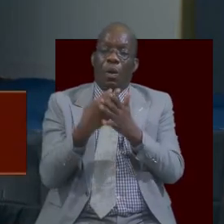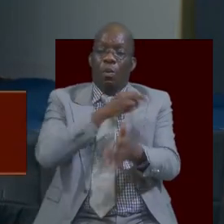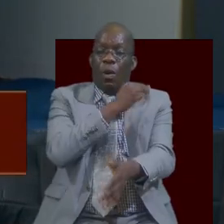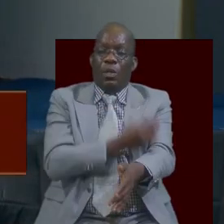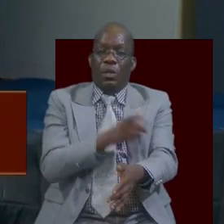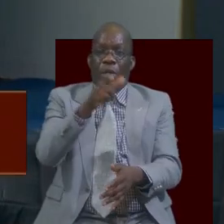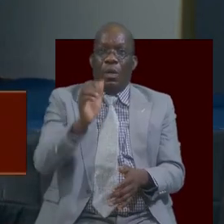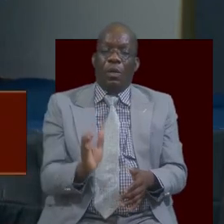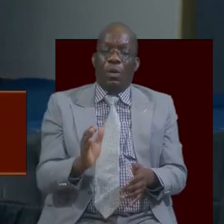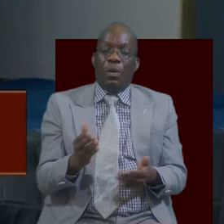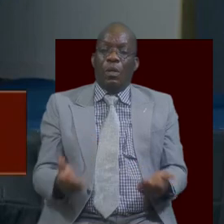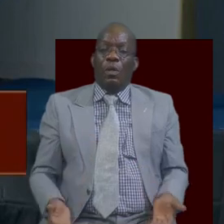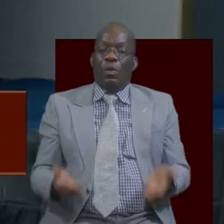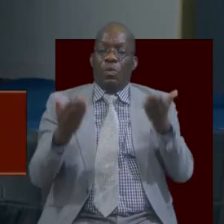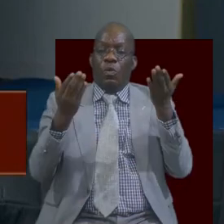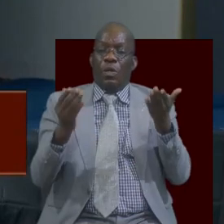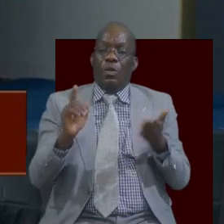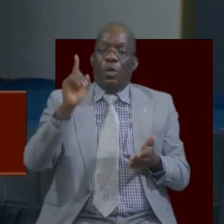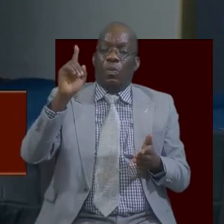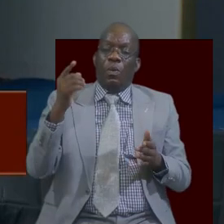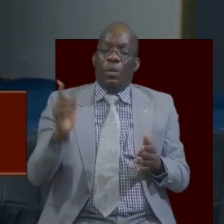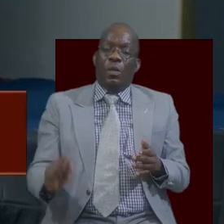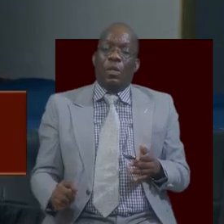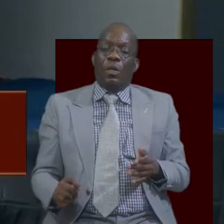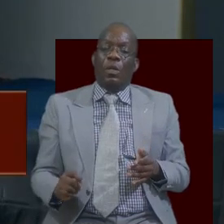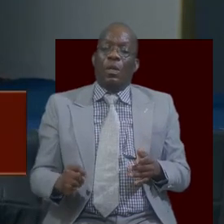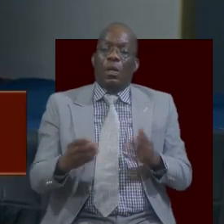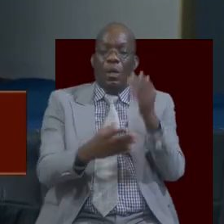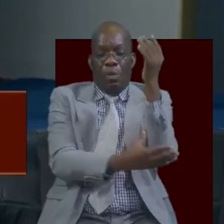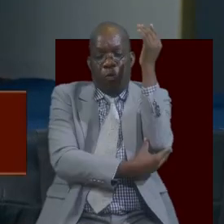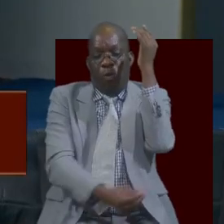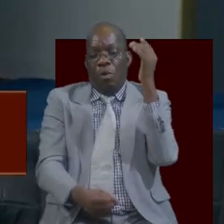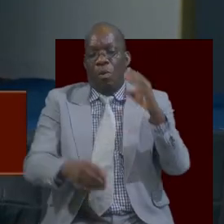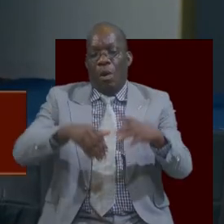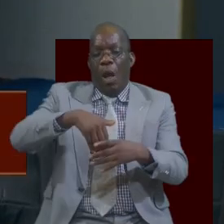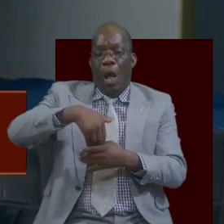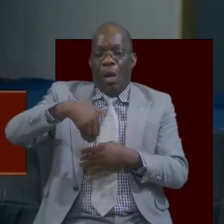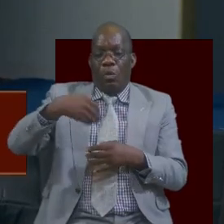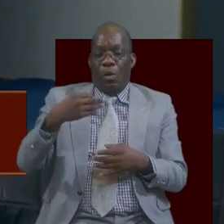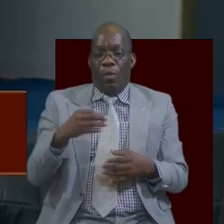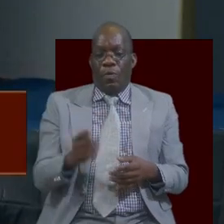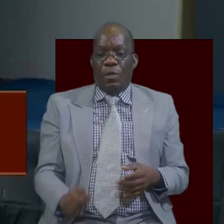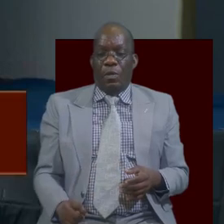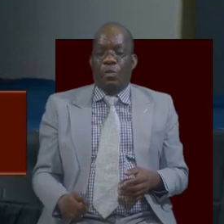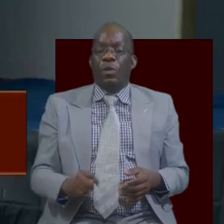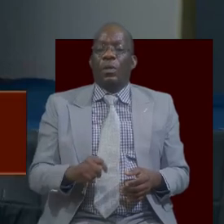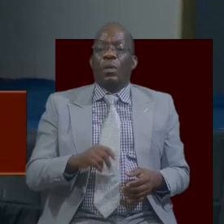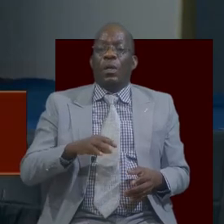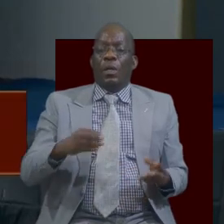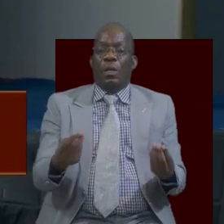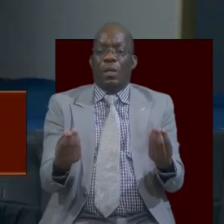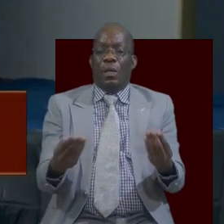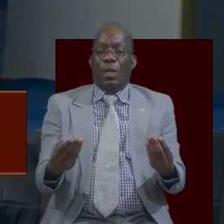raiseth up the poor out of the dust,